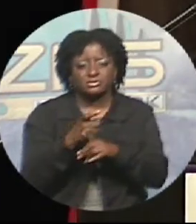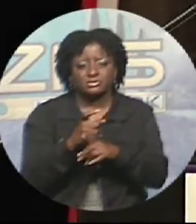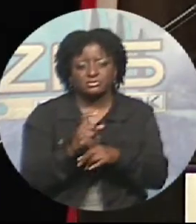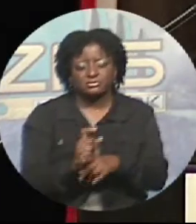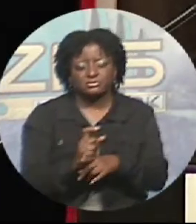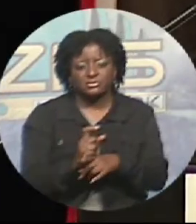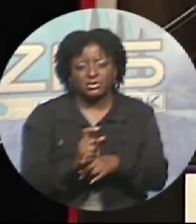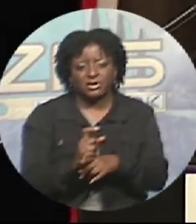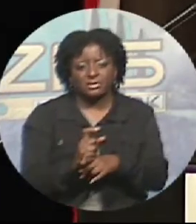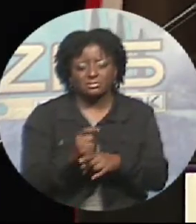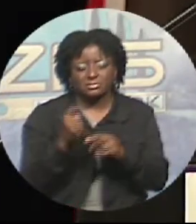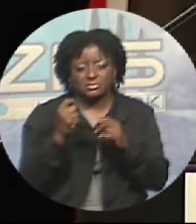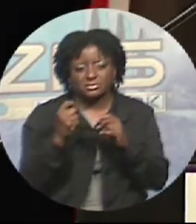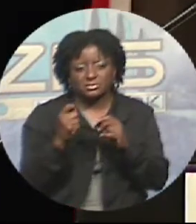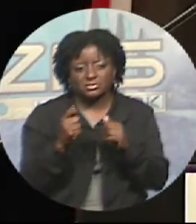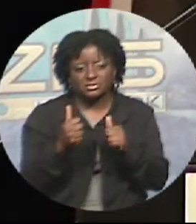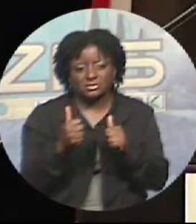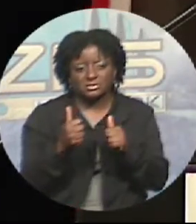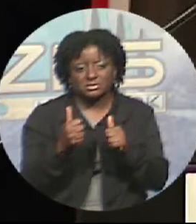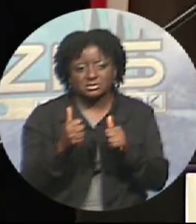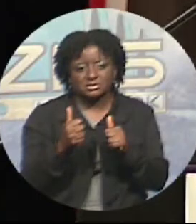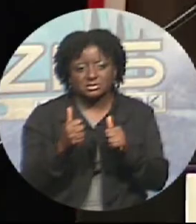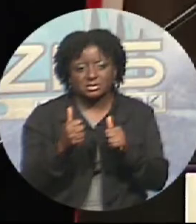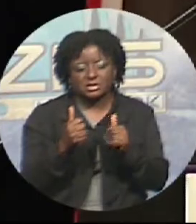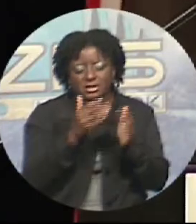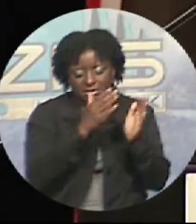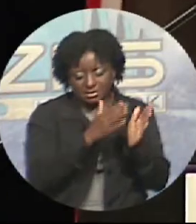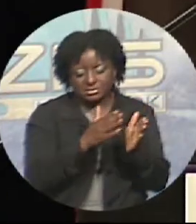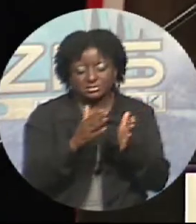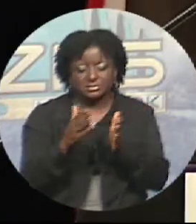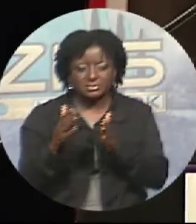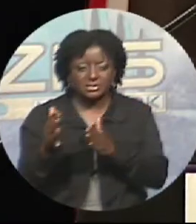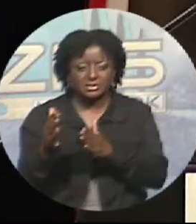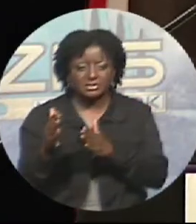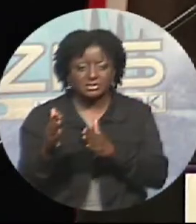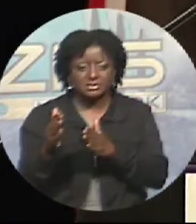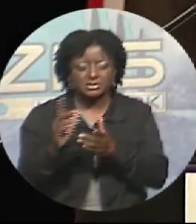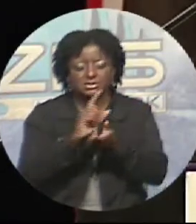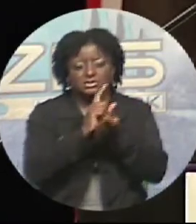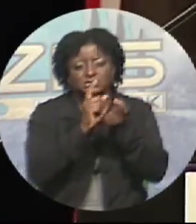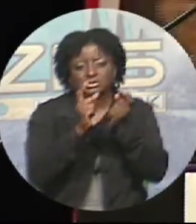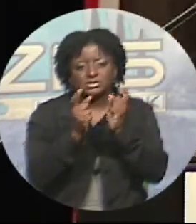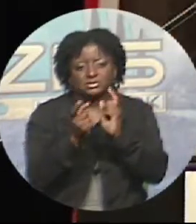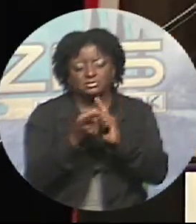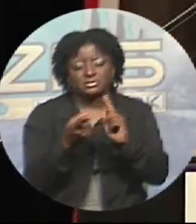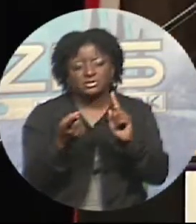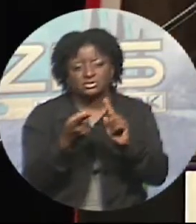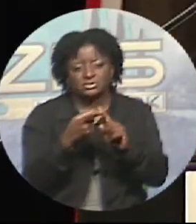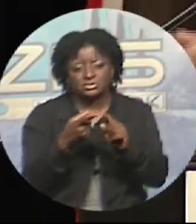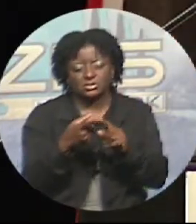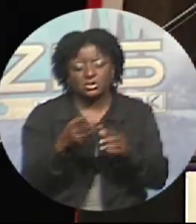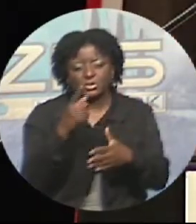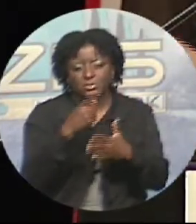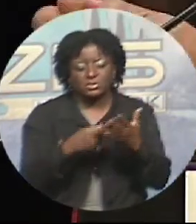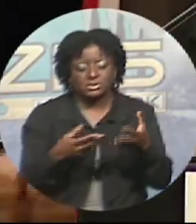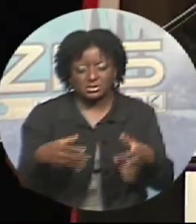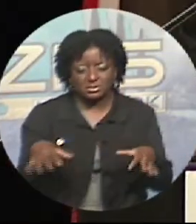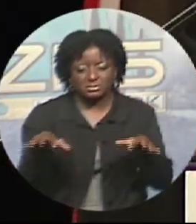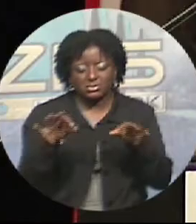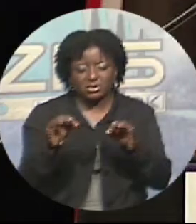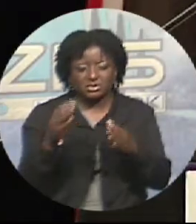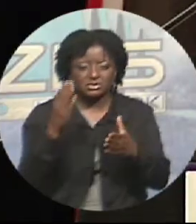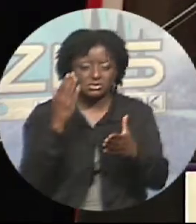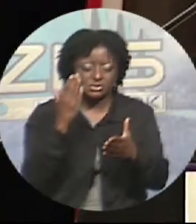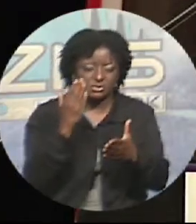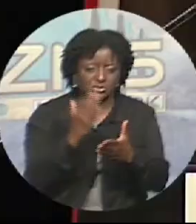from spontaneously and pragmatically shifting to the priority, stop the